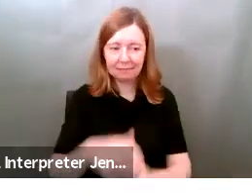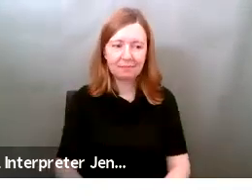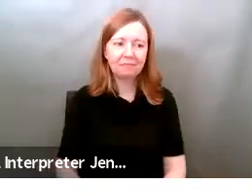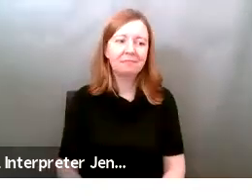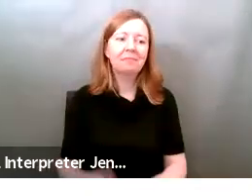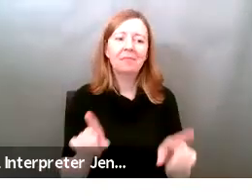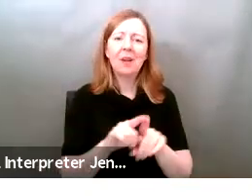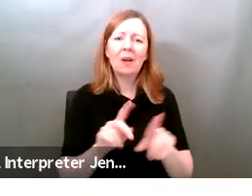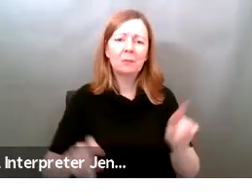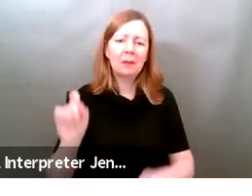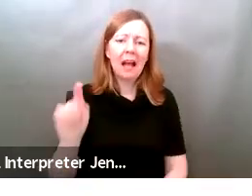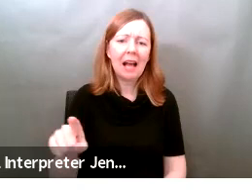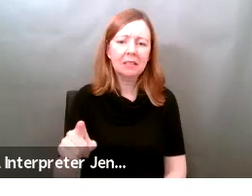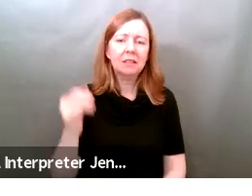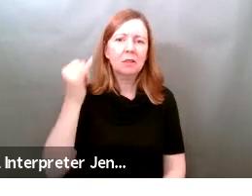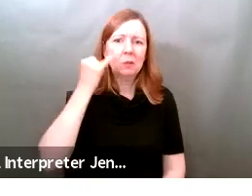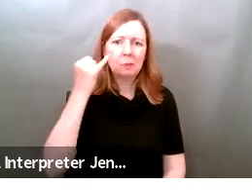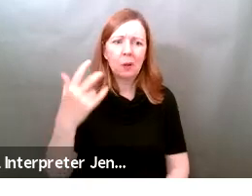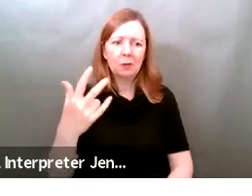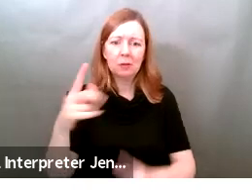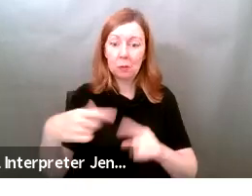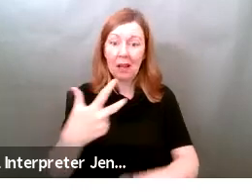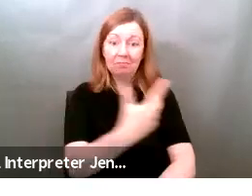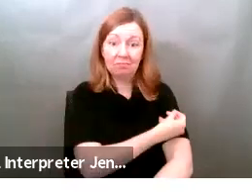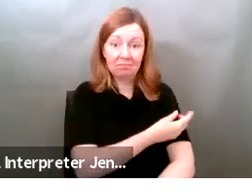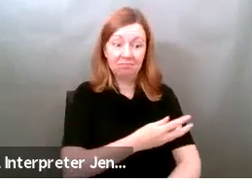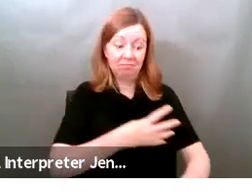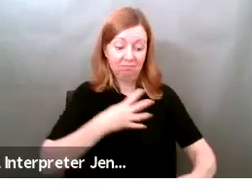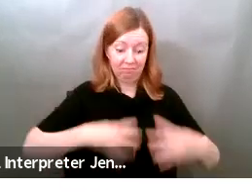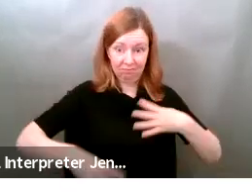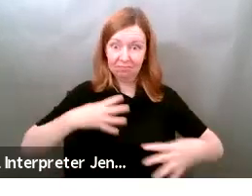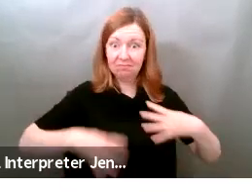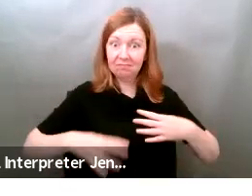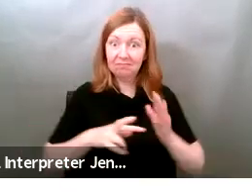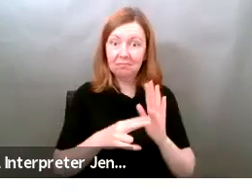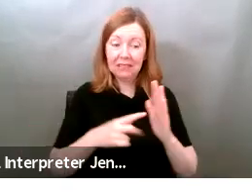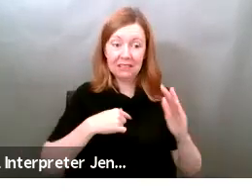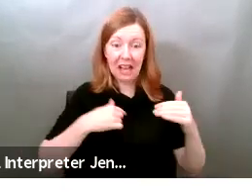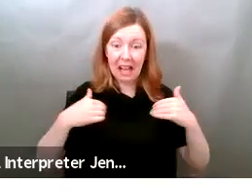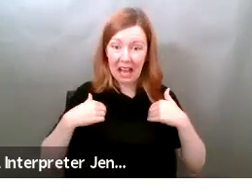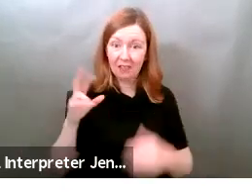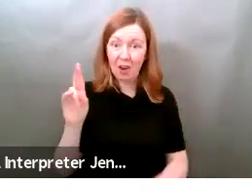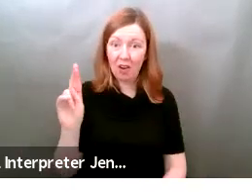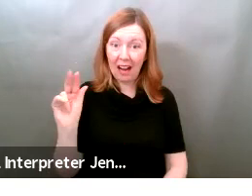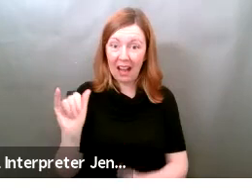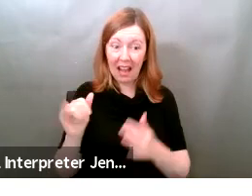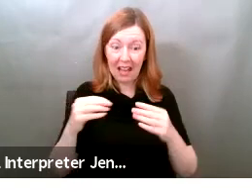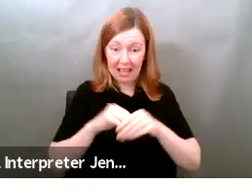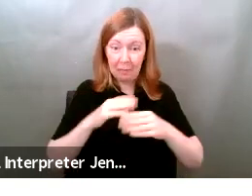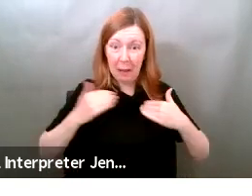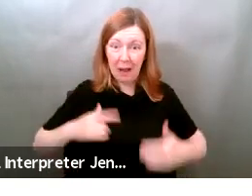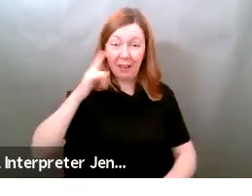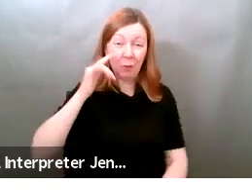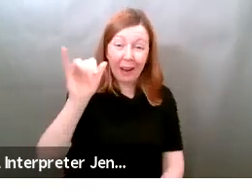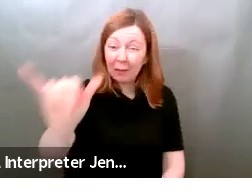sometimes ask is what happens once it gets in there? Am I going to be living with viral DNA or RNA in my body forevermore? And